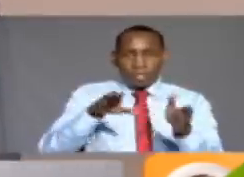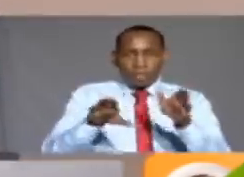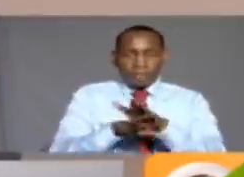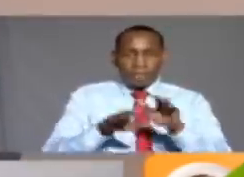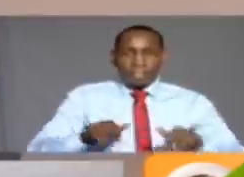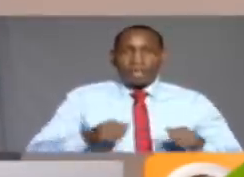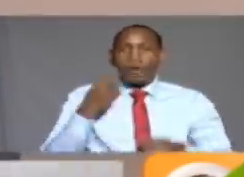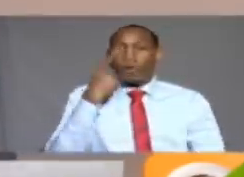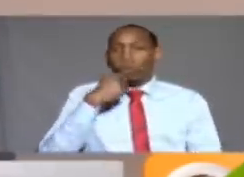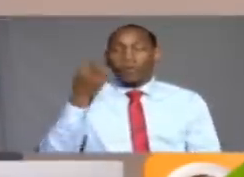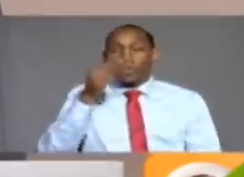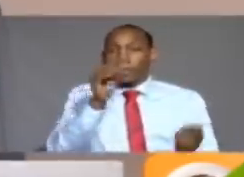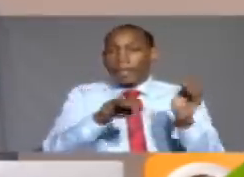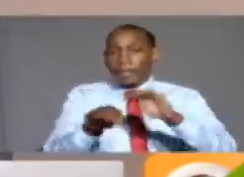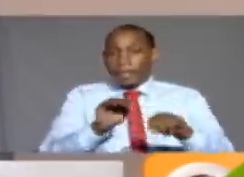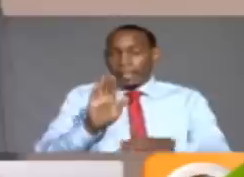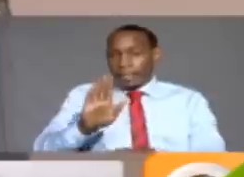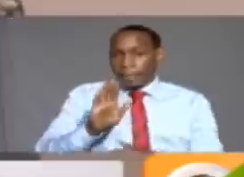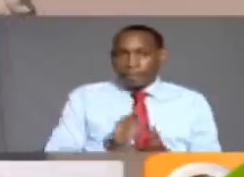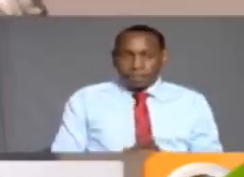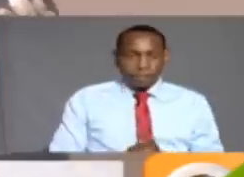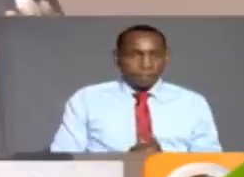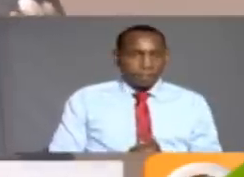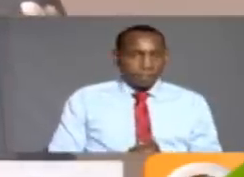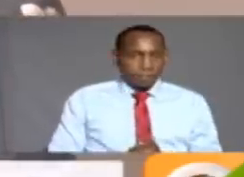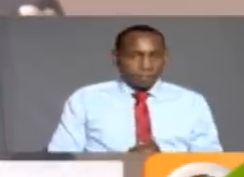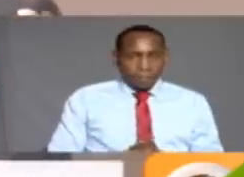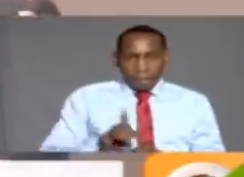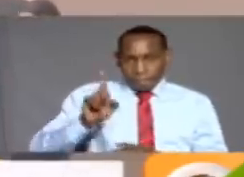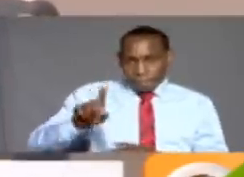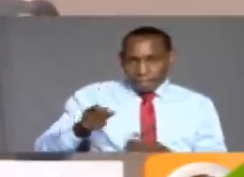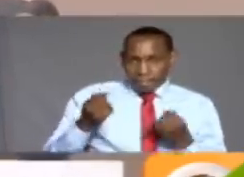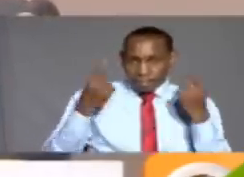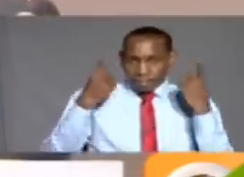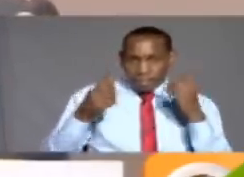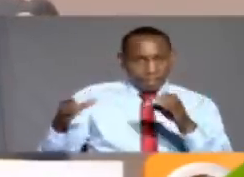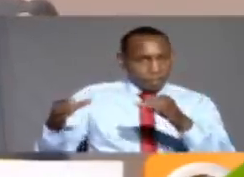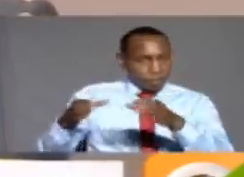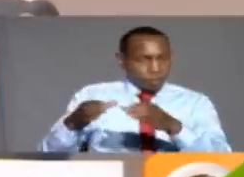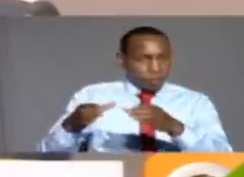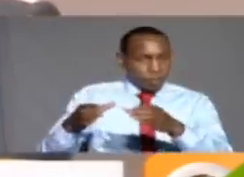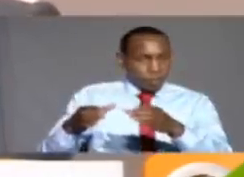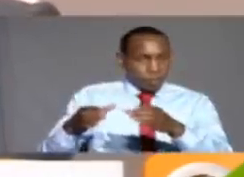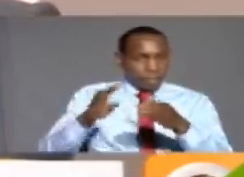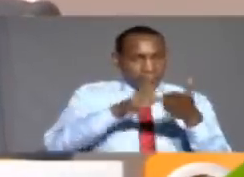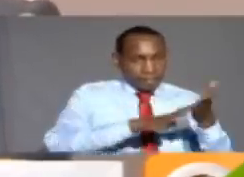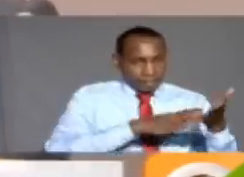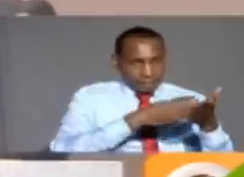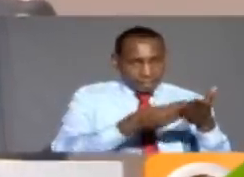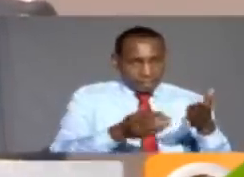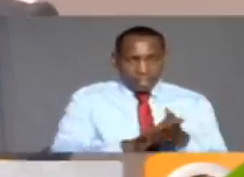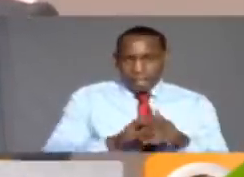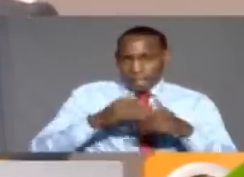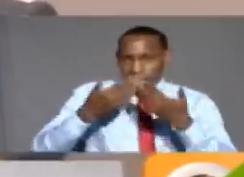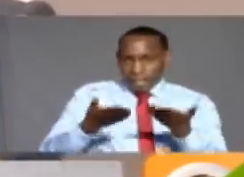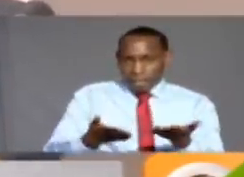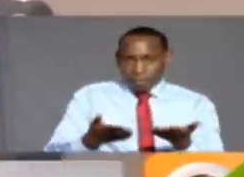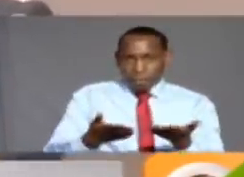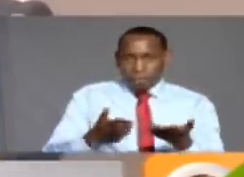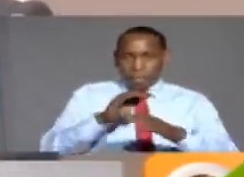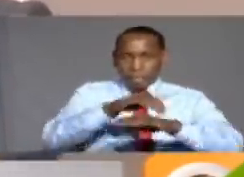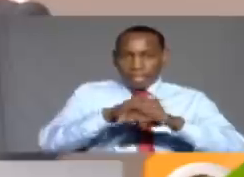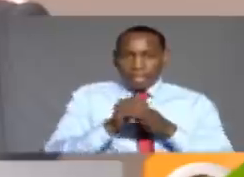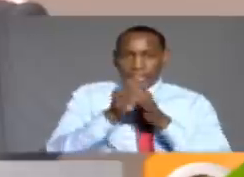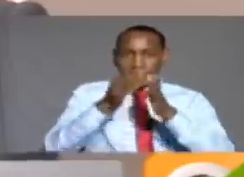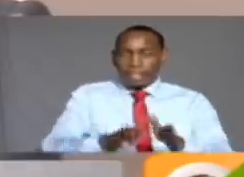chair. Who elected him? Either way, okay, that's what I think, Hussein, you need to understand the party mechanisms. How do you get